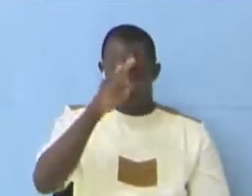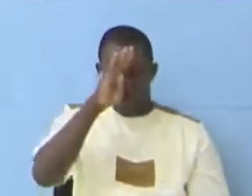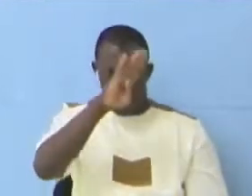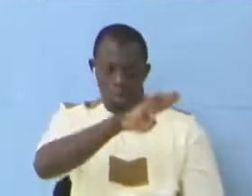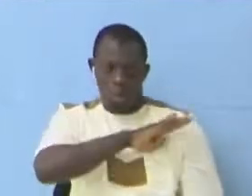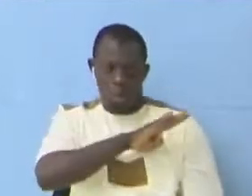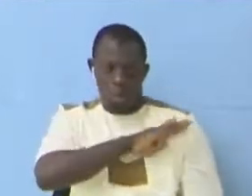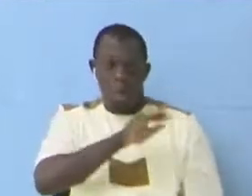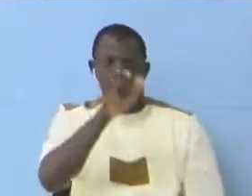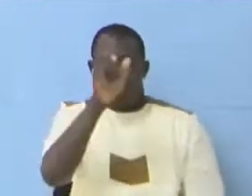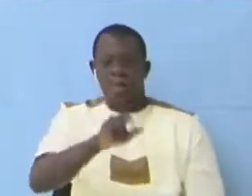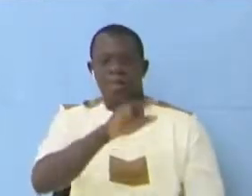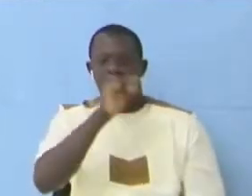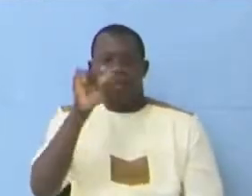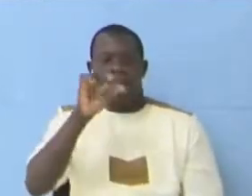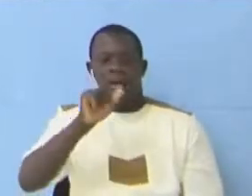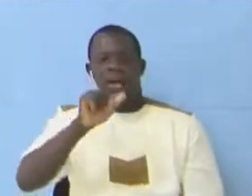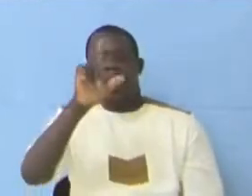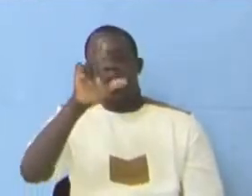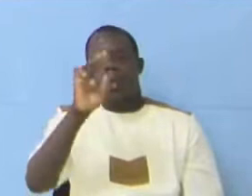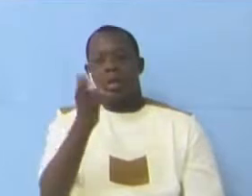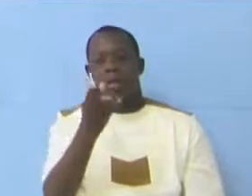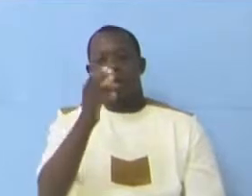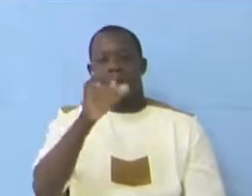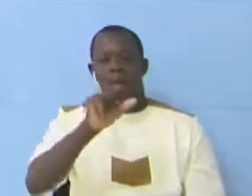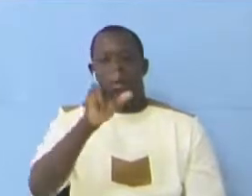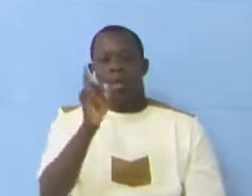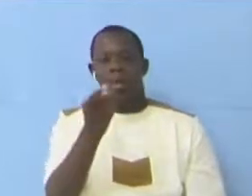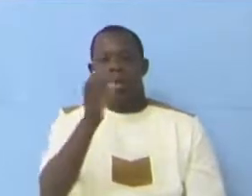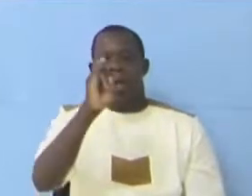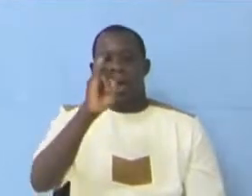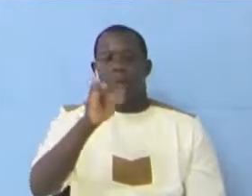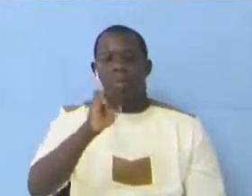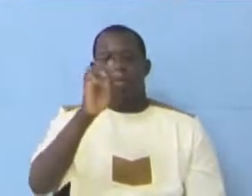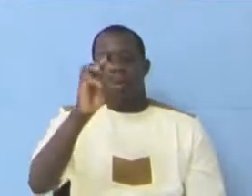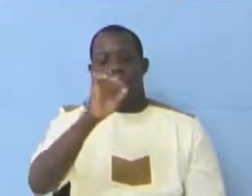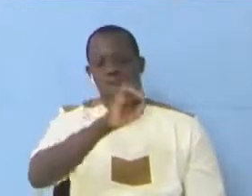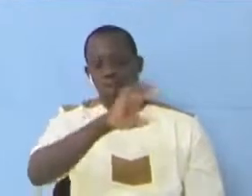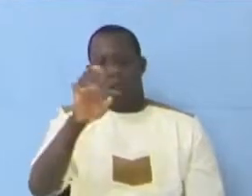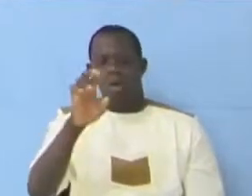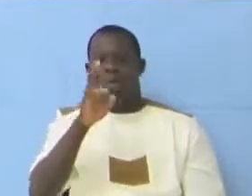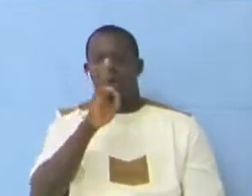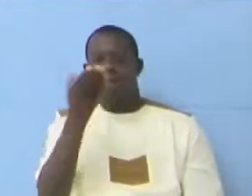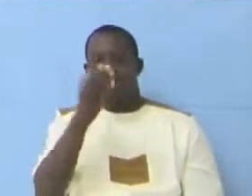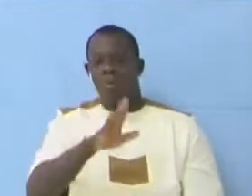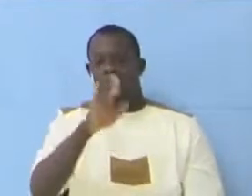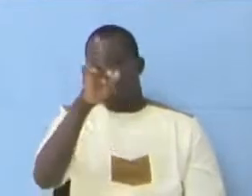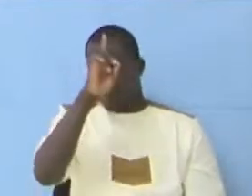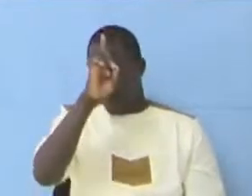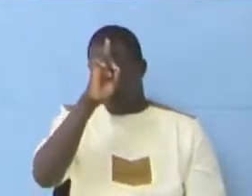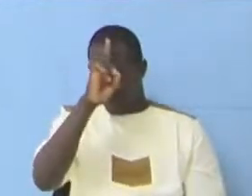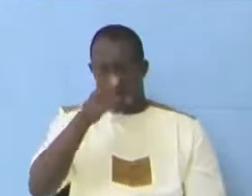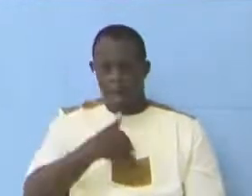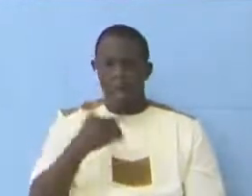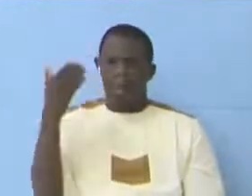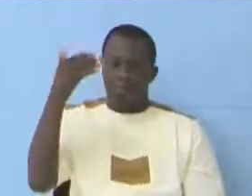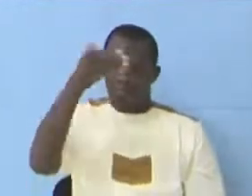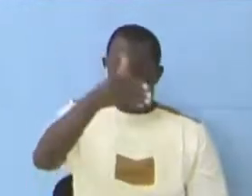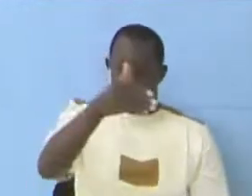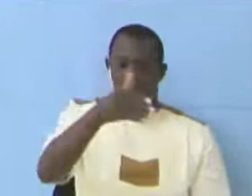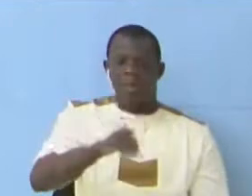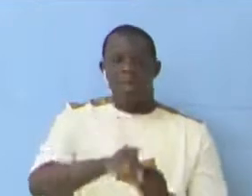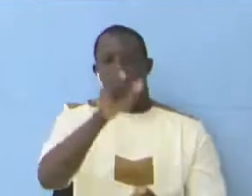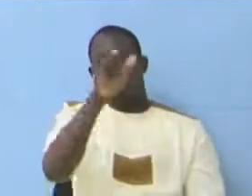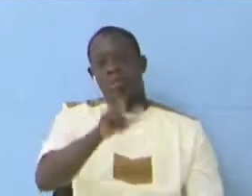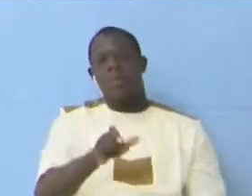si mag wala rakk Alaaji Moore. Came from Germany and I went to visit him. ku jógee ko Germany ma dem pour seeti ko. Alaji Moore,